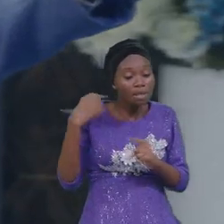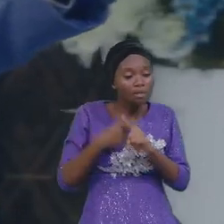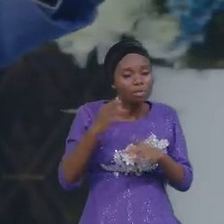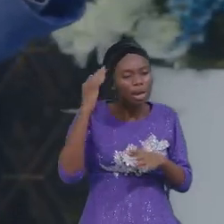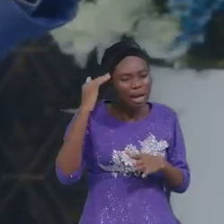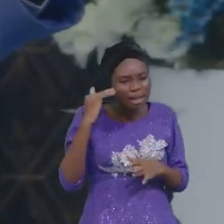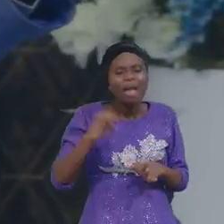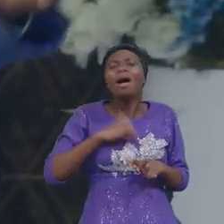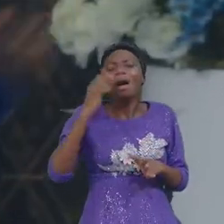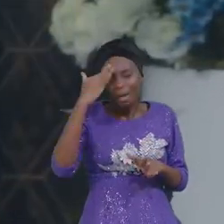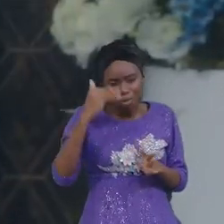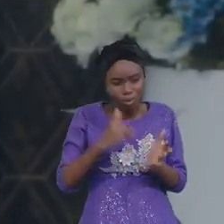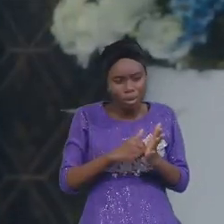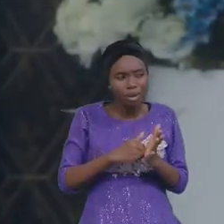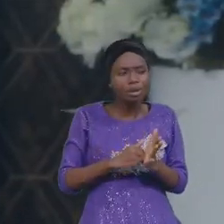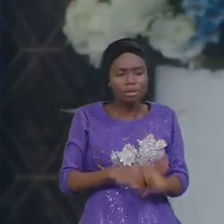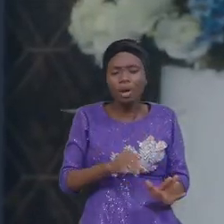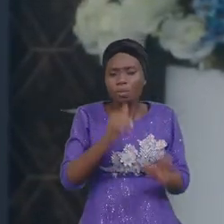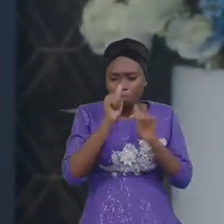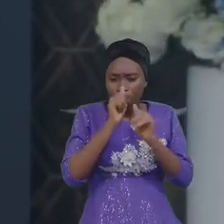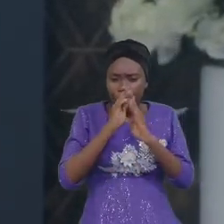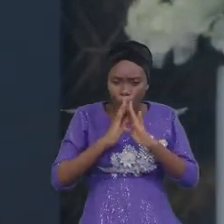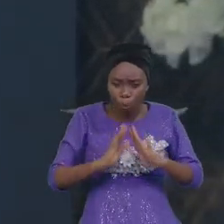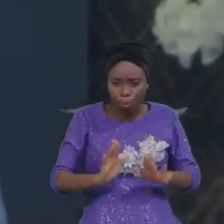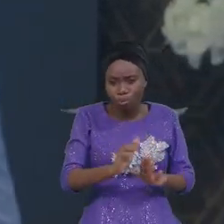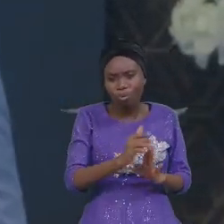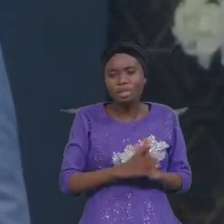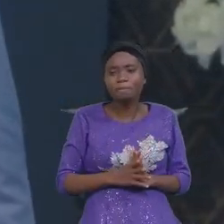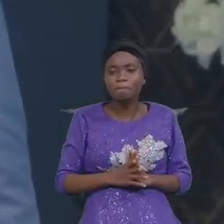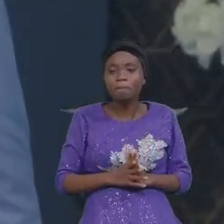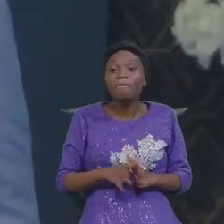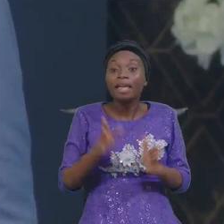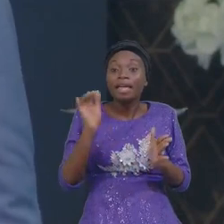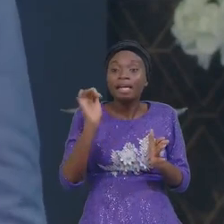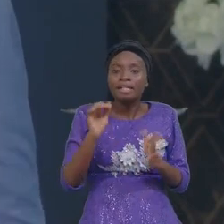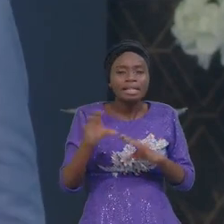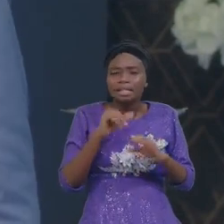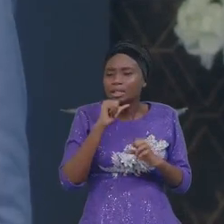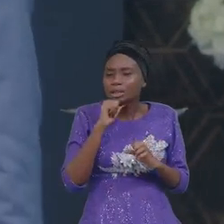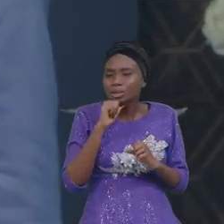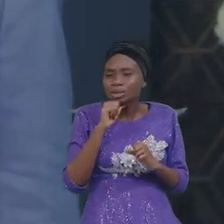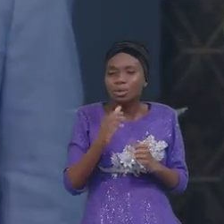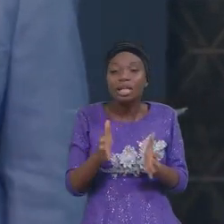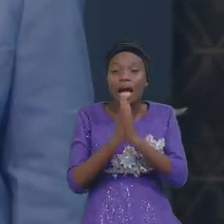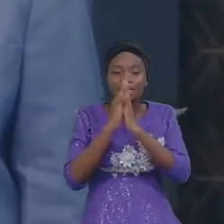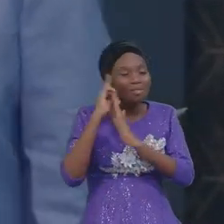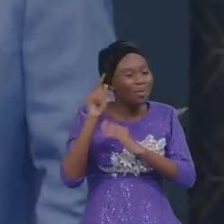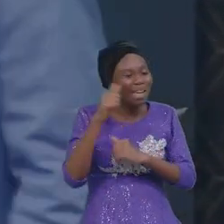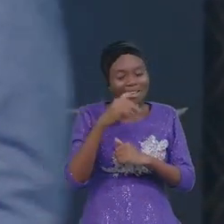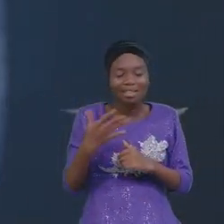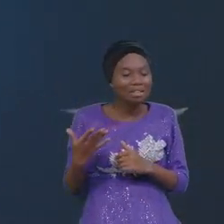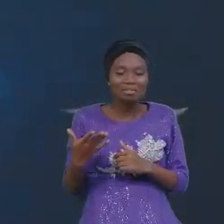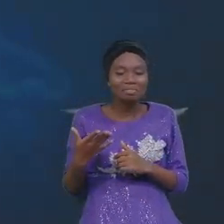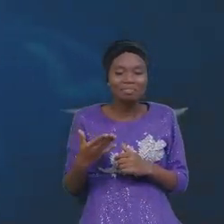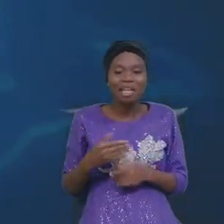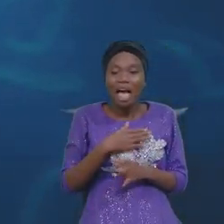know it. Hold your peace. You know, they didn't ask for anything. And